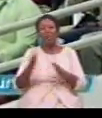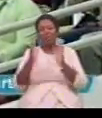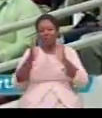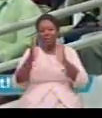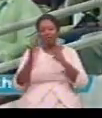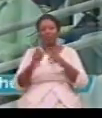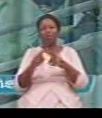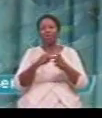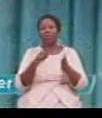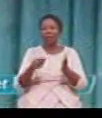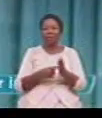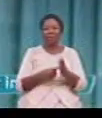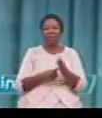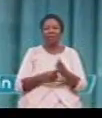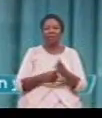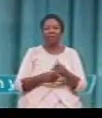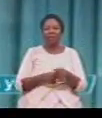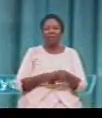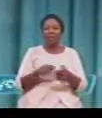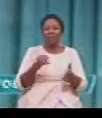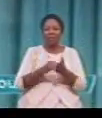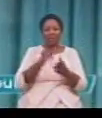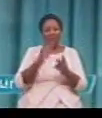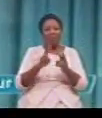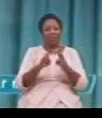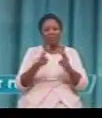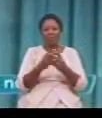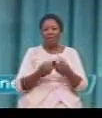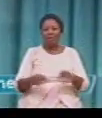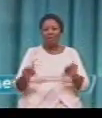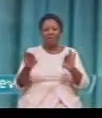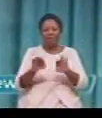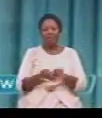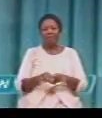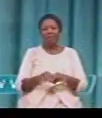deserves. This is very, very, very important.